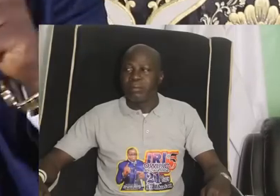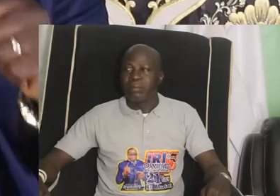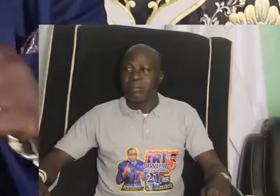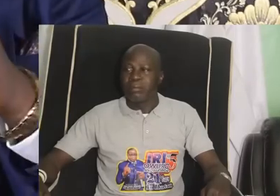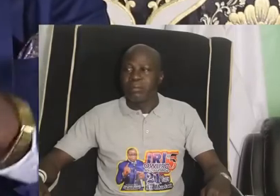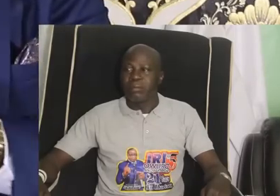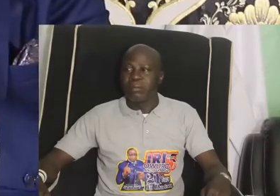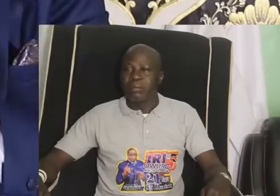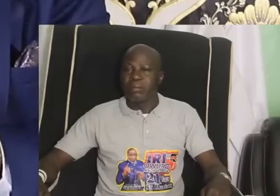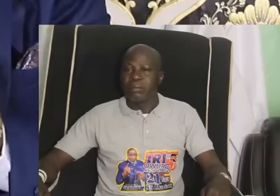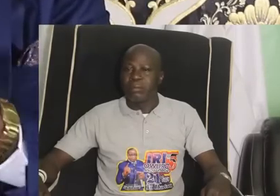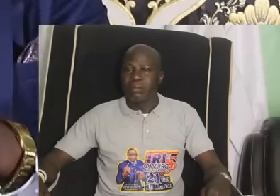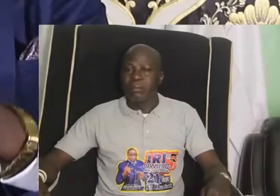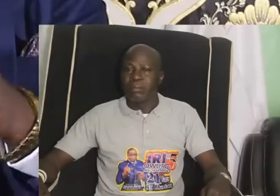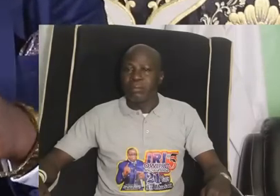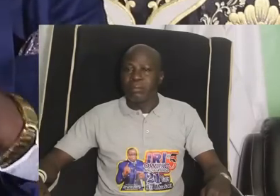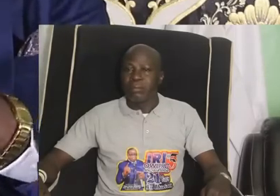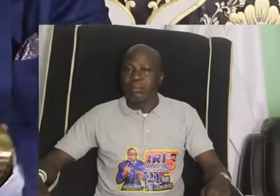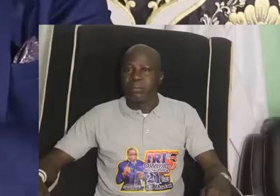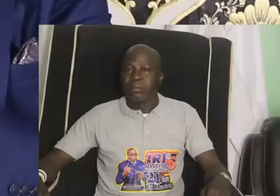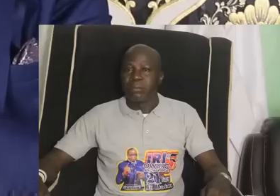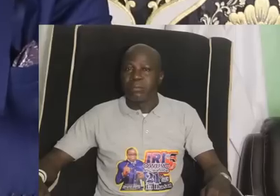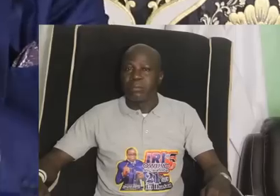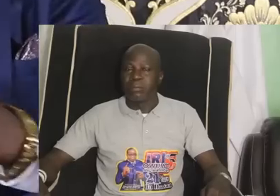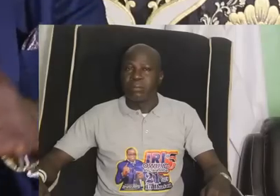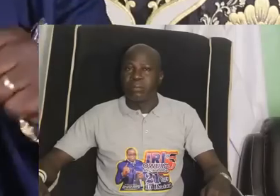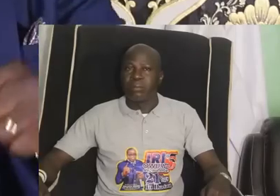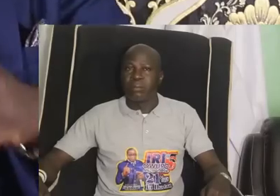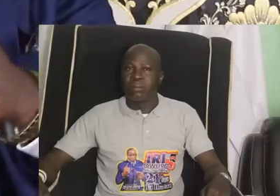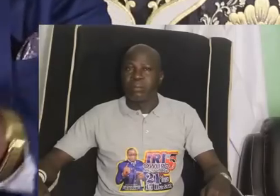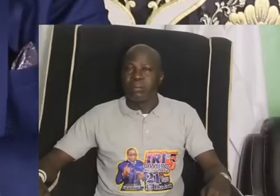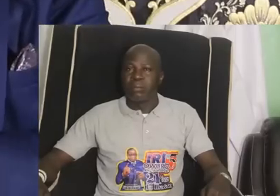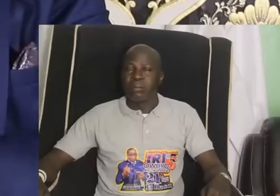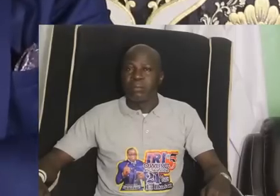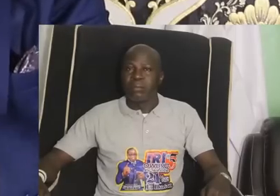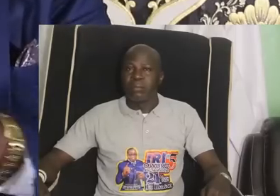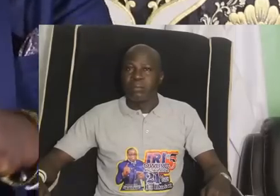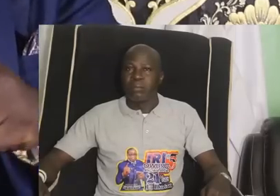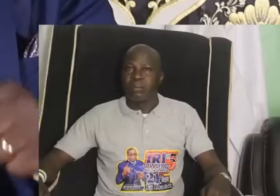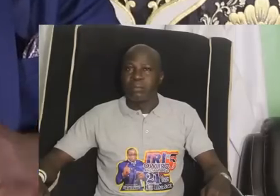Thank you.